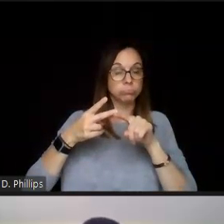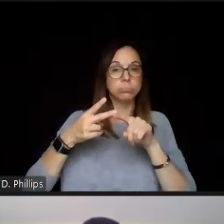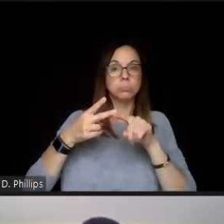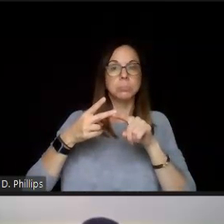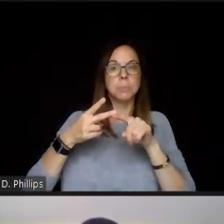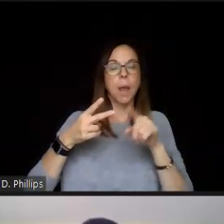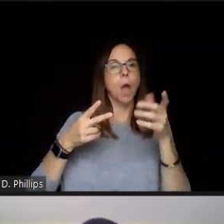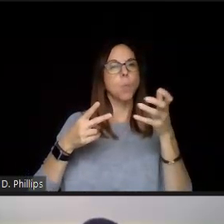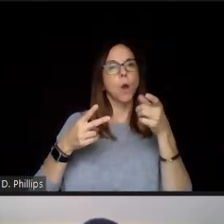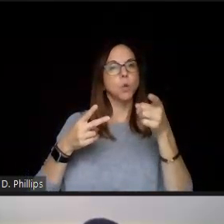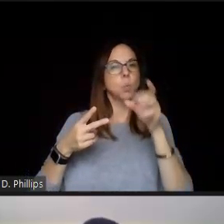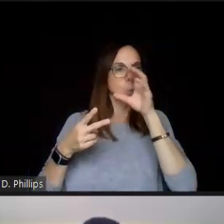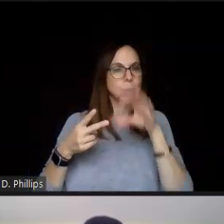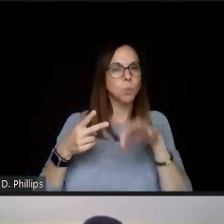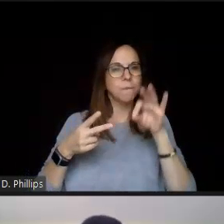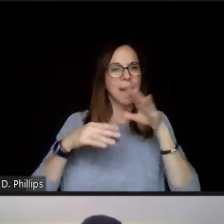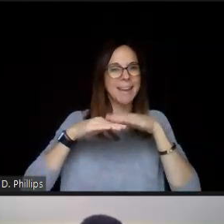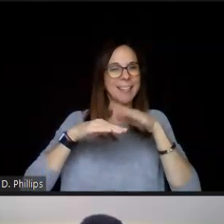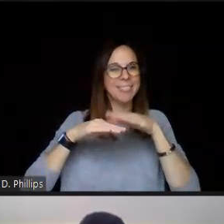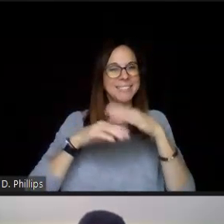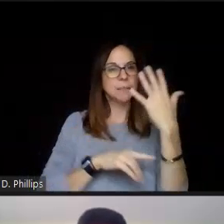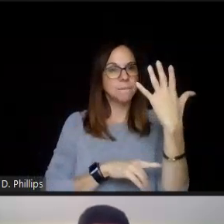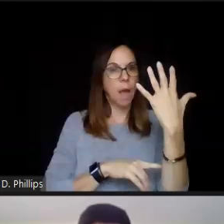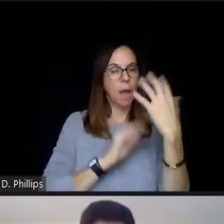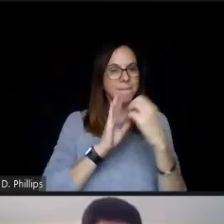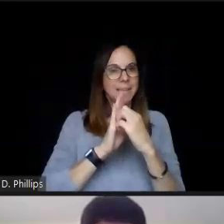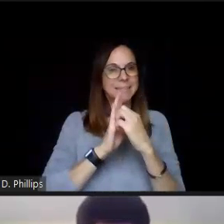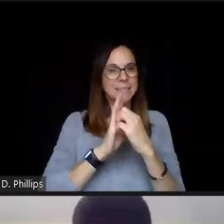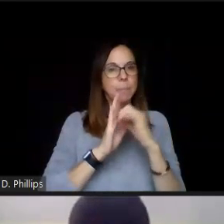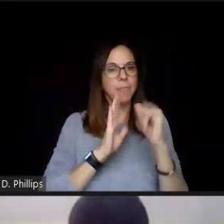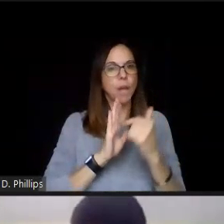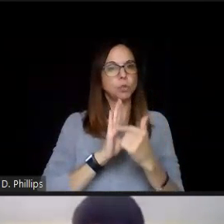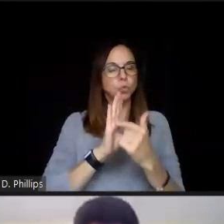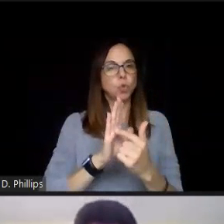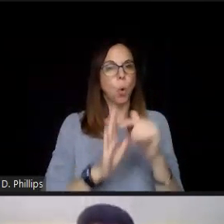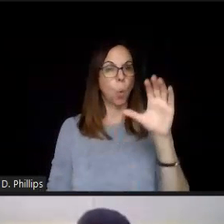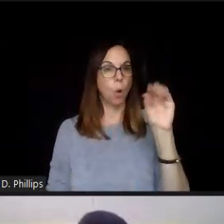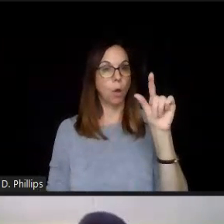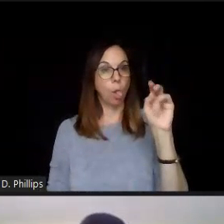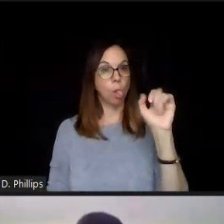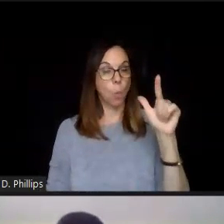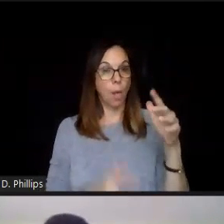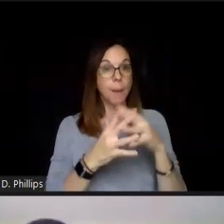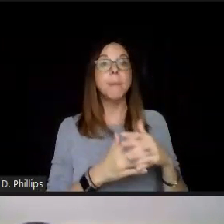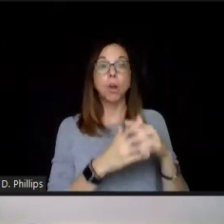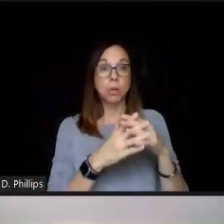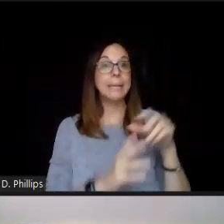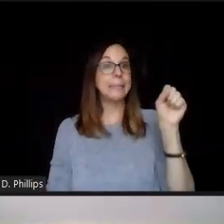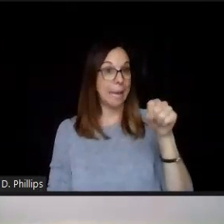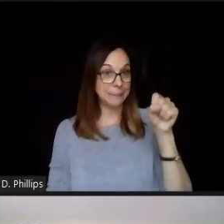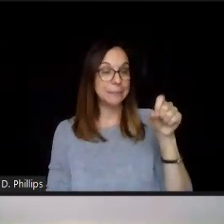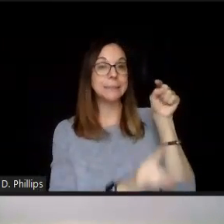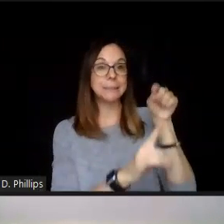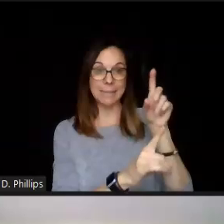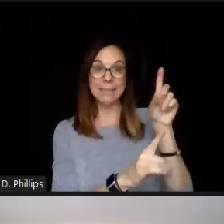resources, I want you to find at least 5 examples that show colonial America was democratic